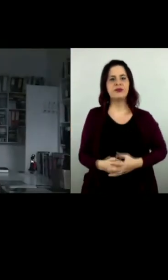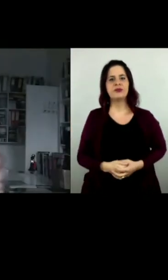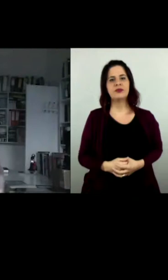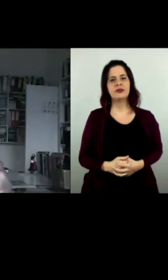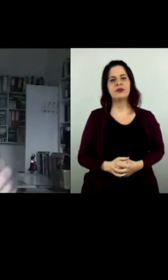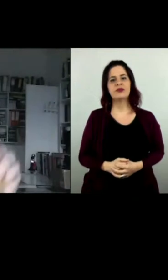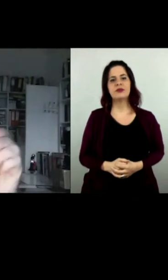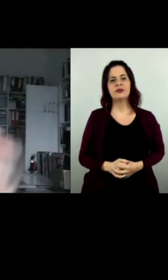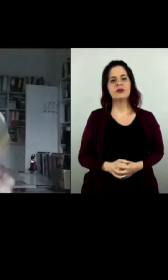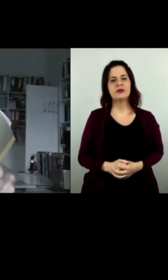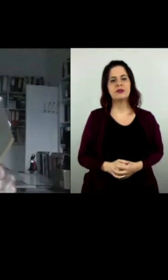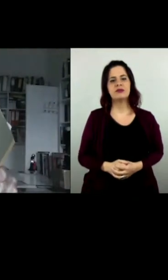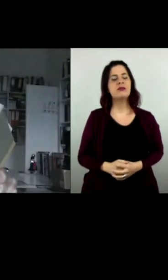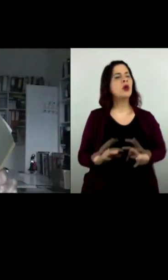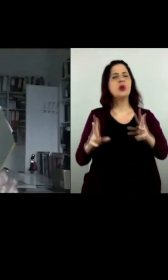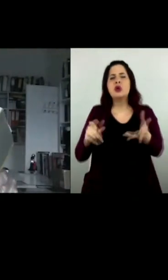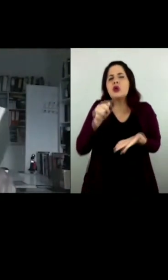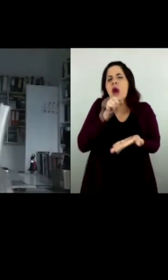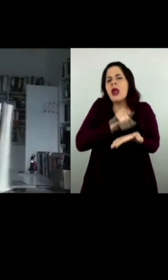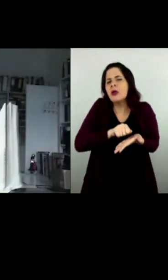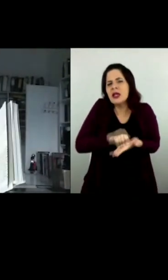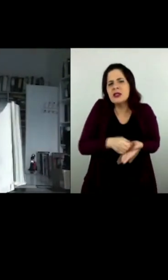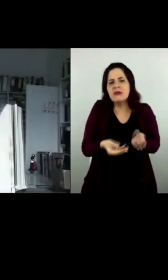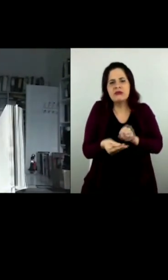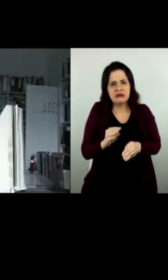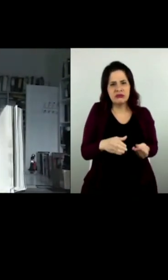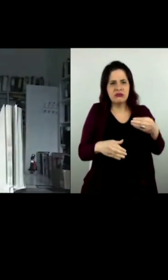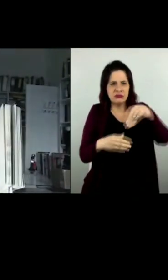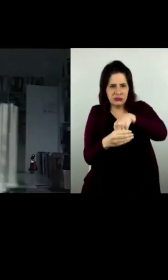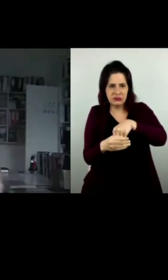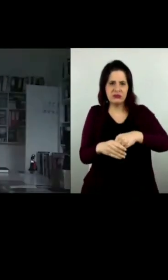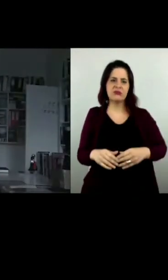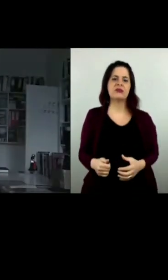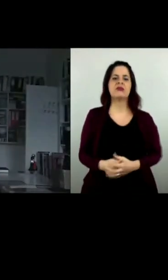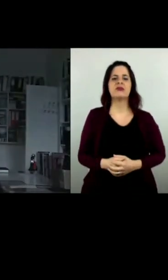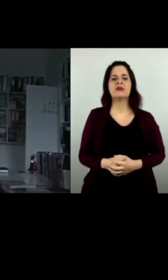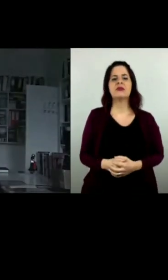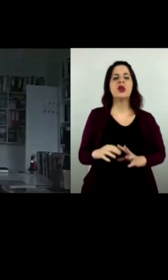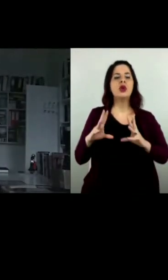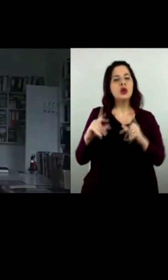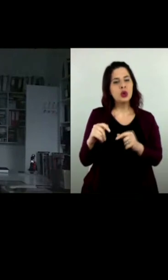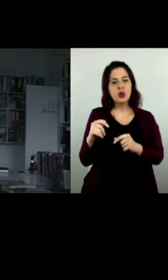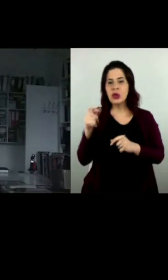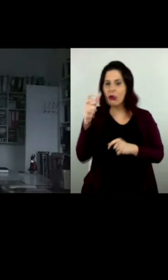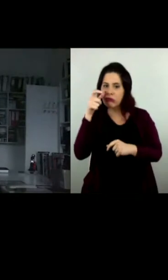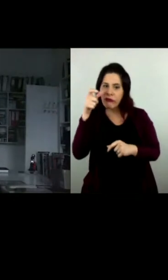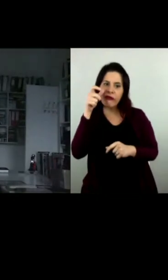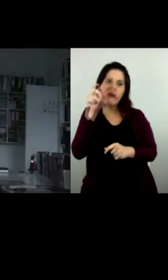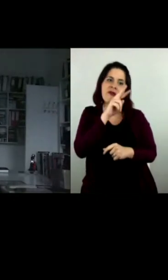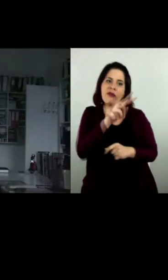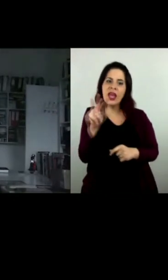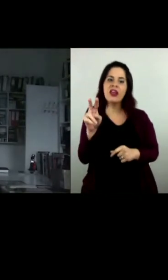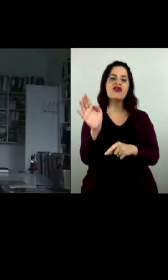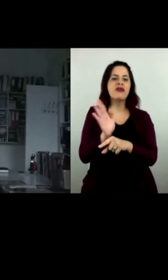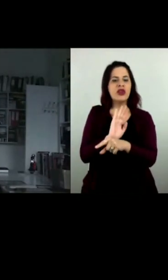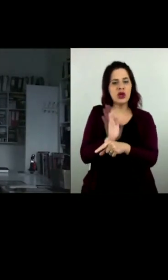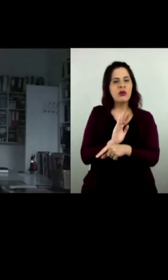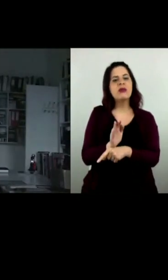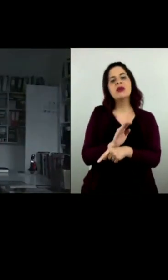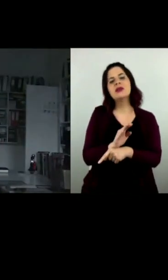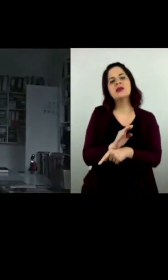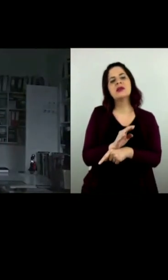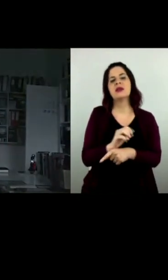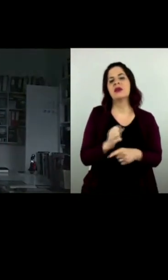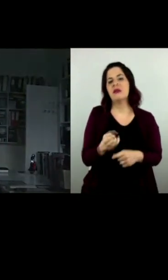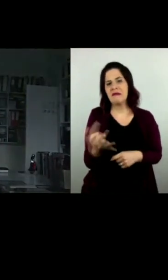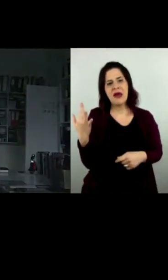my notes of the notes that I take, and I watch the films, the great documentary films, and